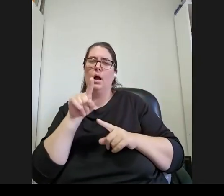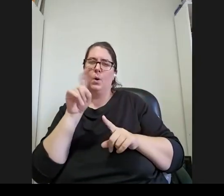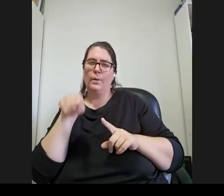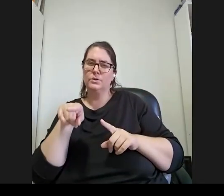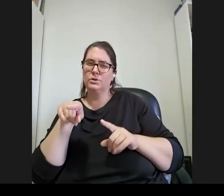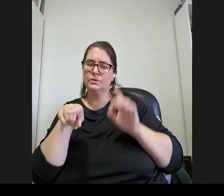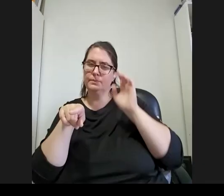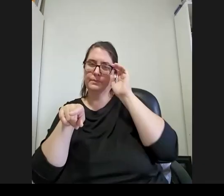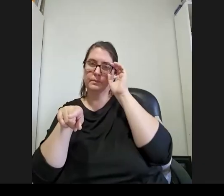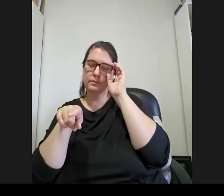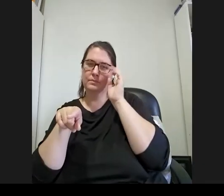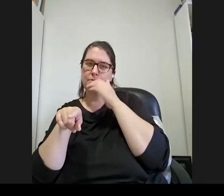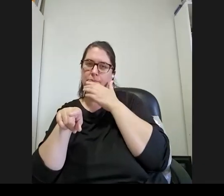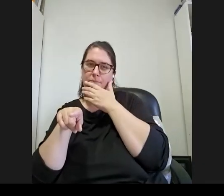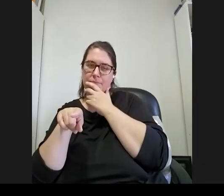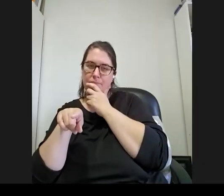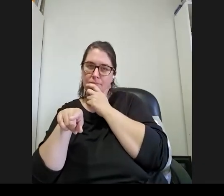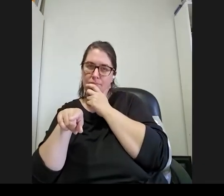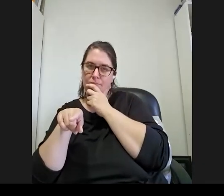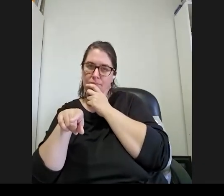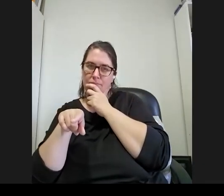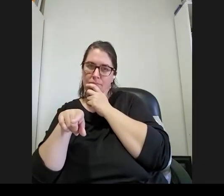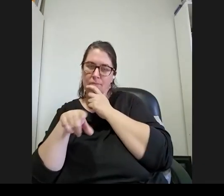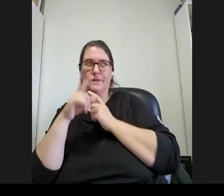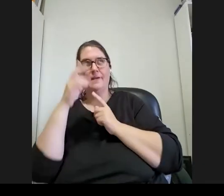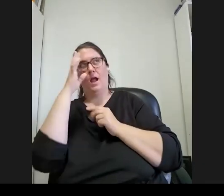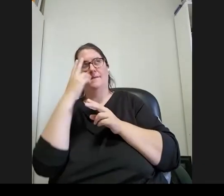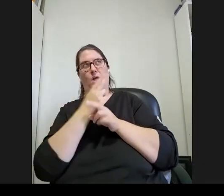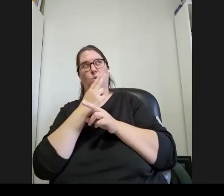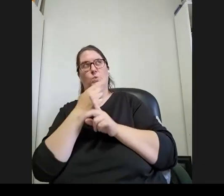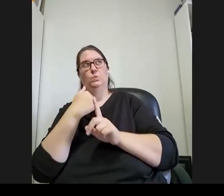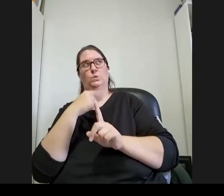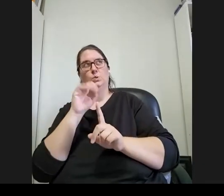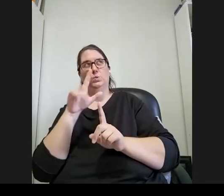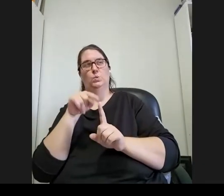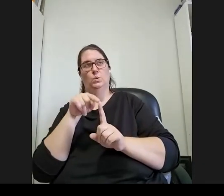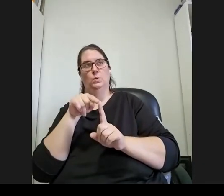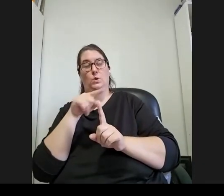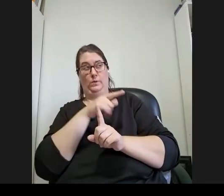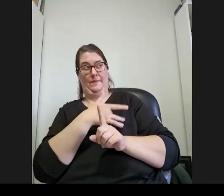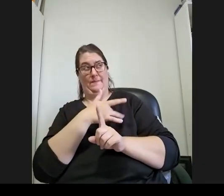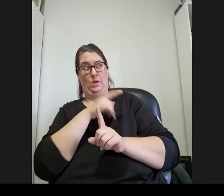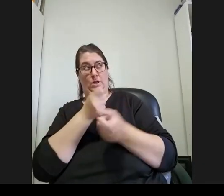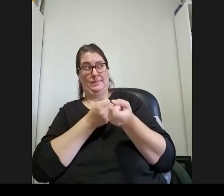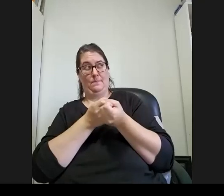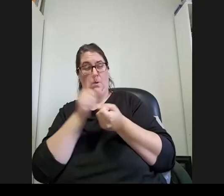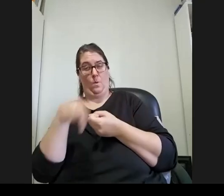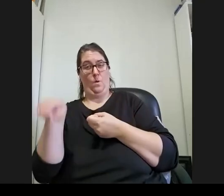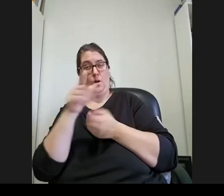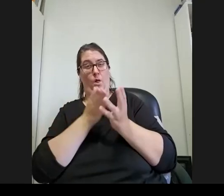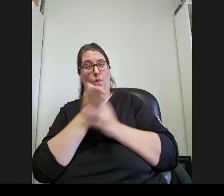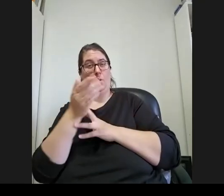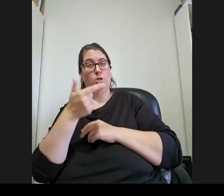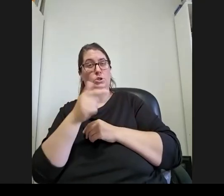too about someone here thinking about using the tool. Could you see this being used to support folks through a GBV